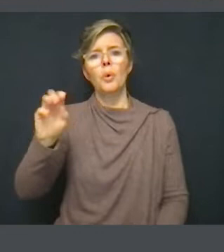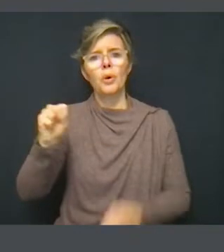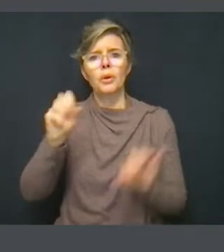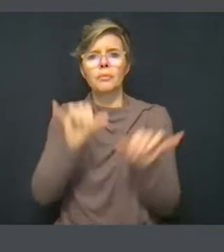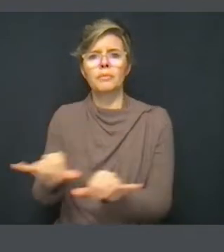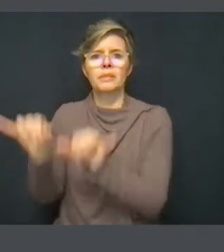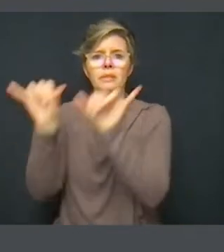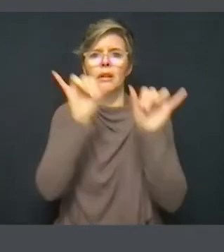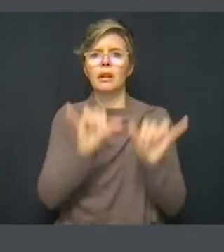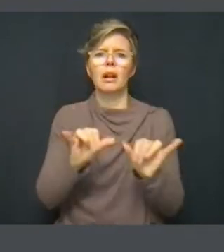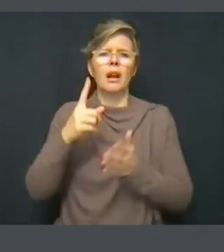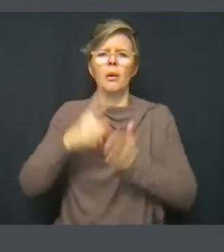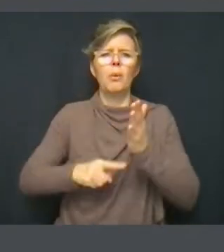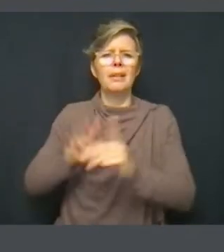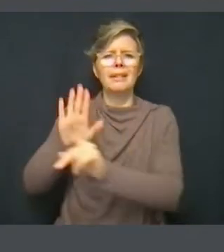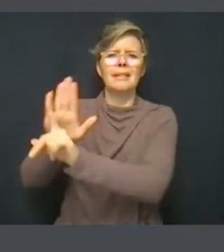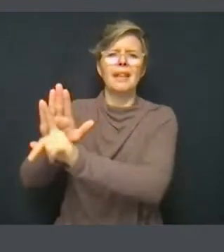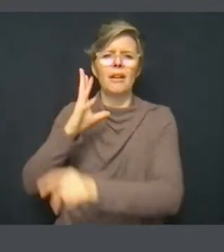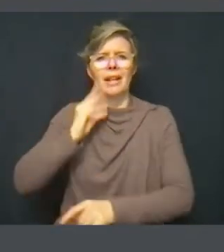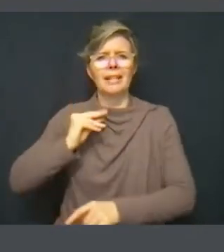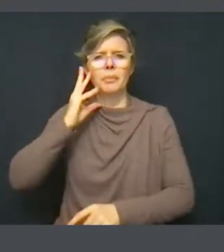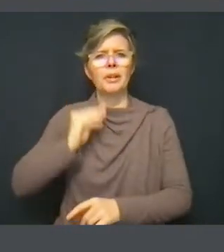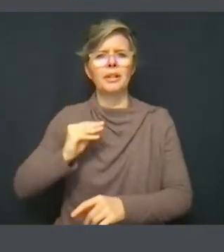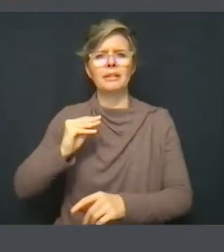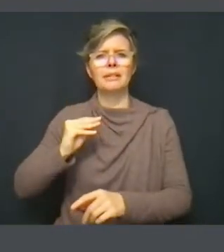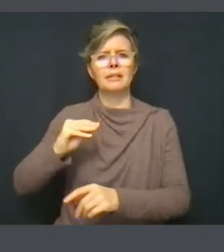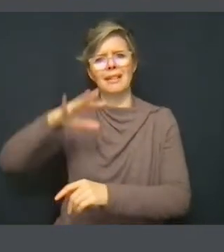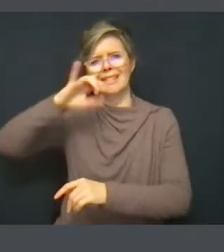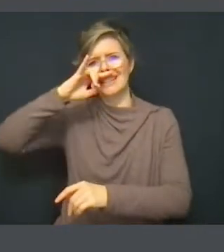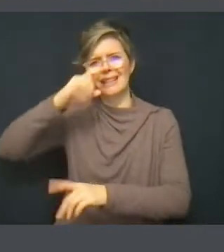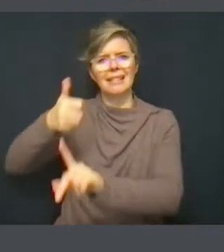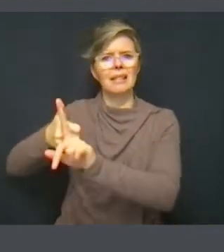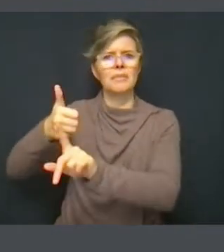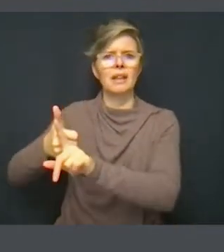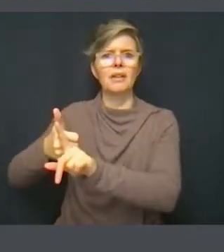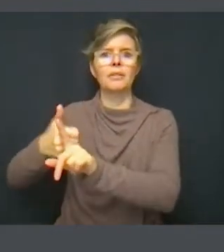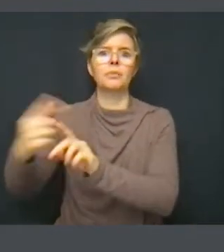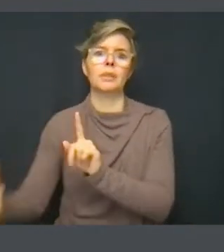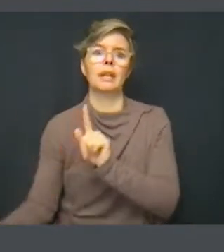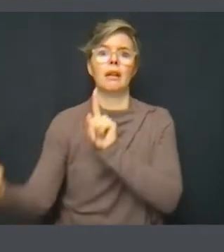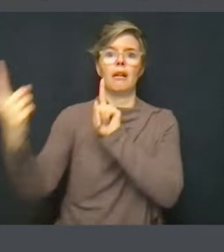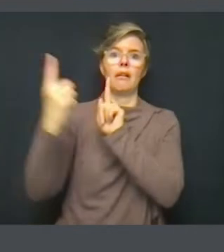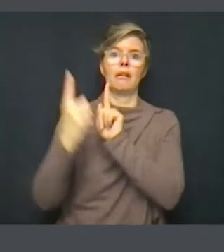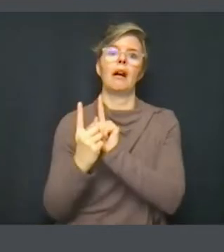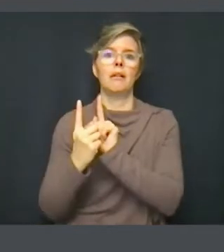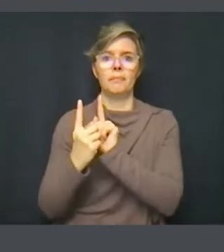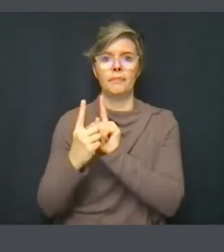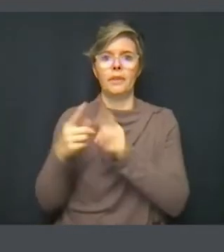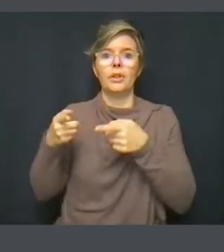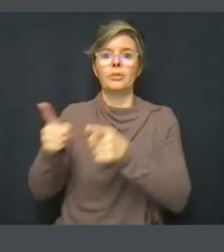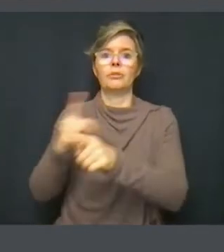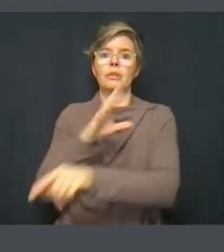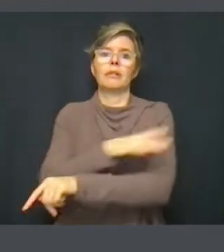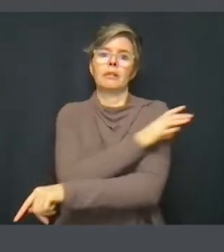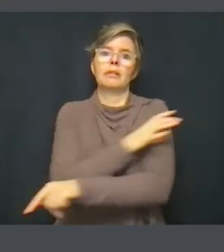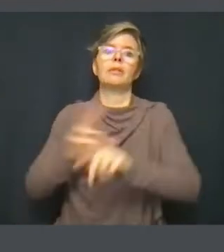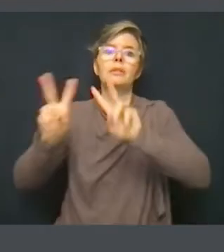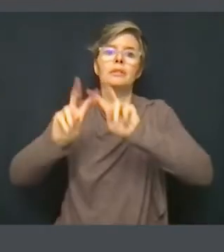the experiences the kid has coming into you interacting with this kid in the clinical assessment, right?